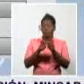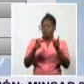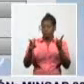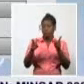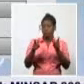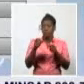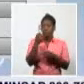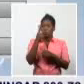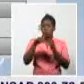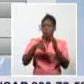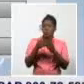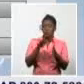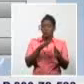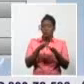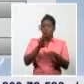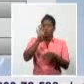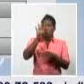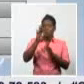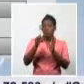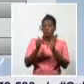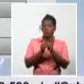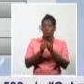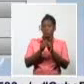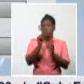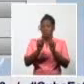2,916,500 confirmed cases,